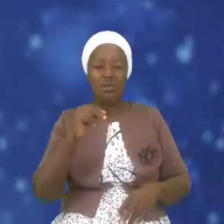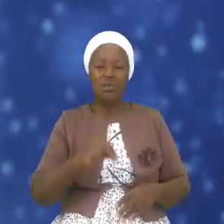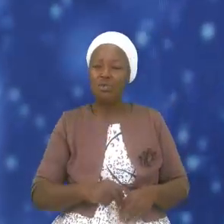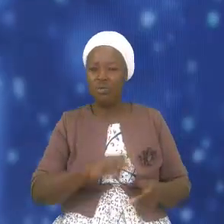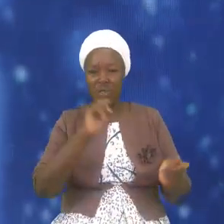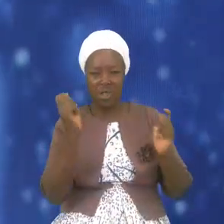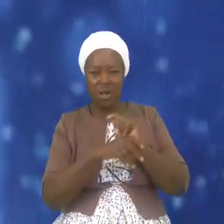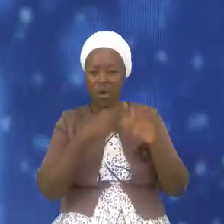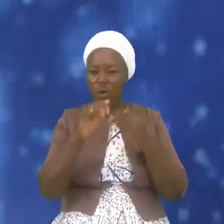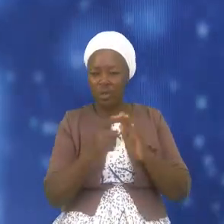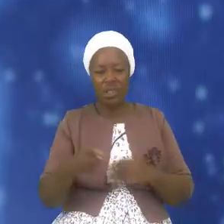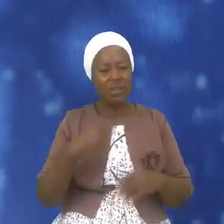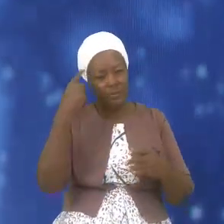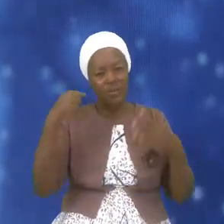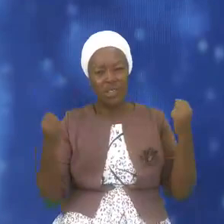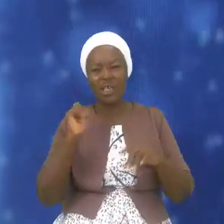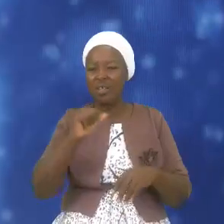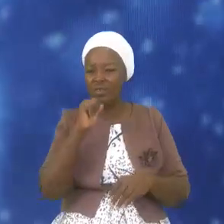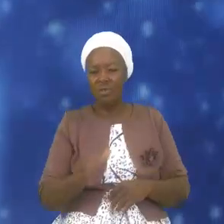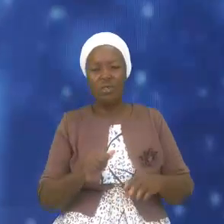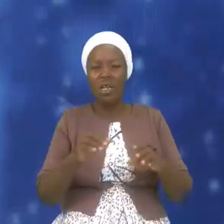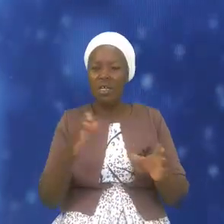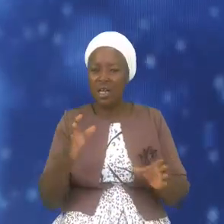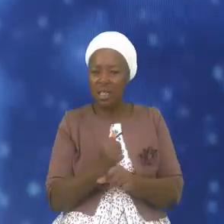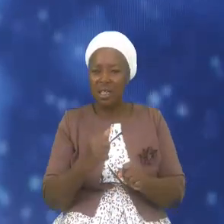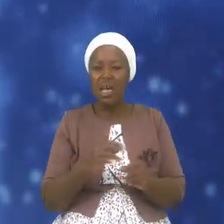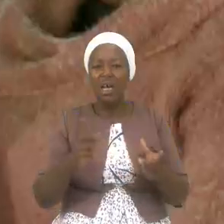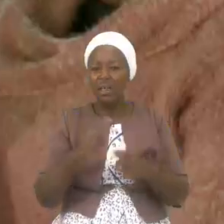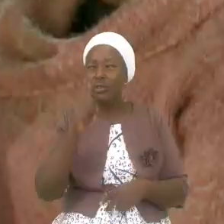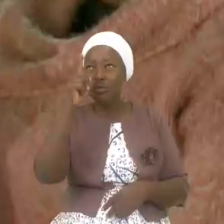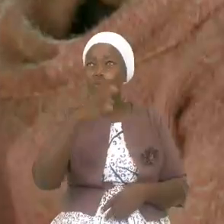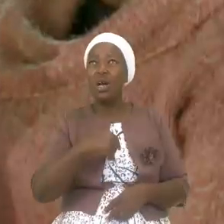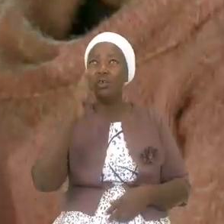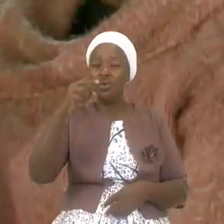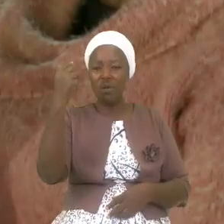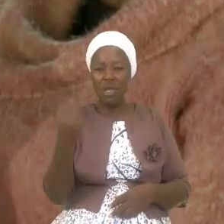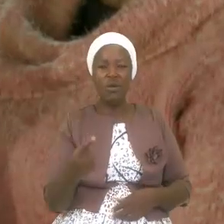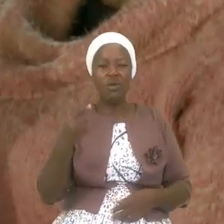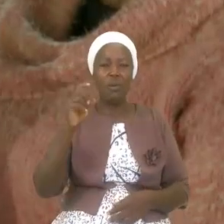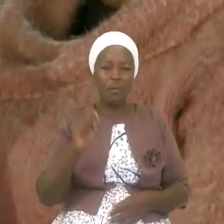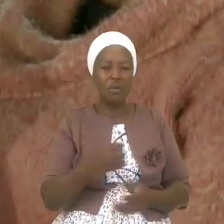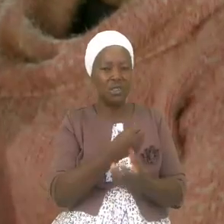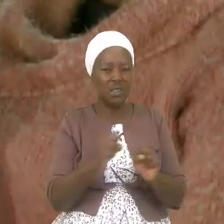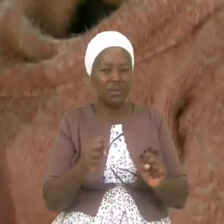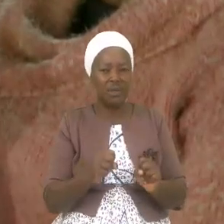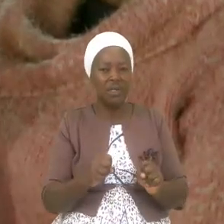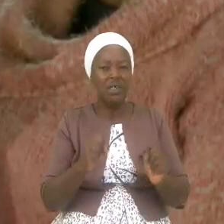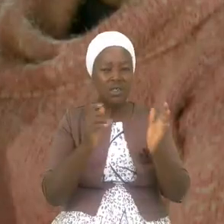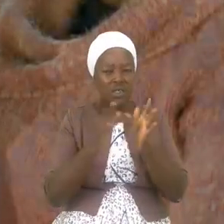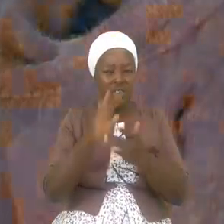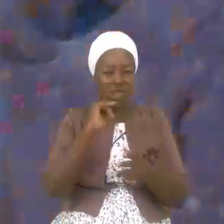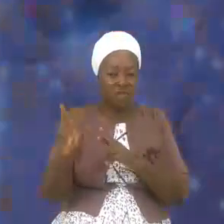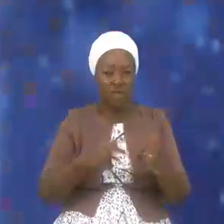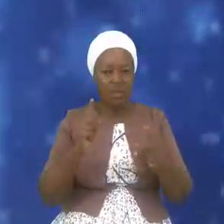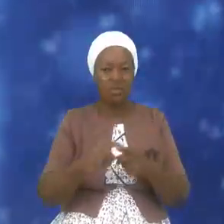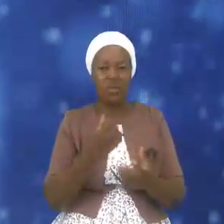and thou alone must save. It's ready to save you now. Are you ready to be saved? It's ready to forgive you now.